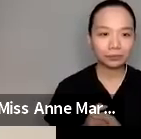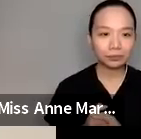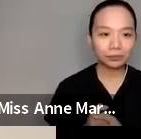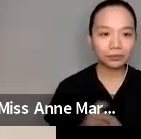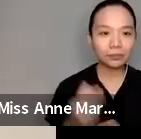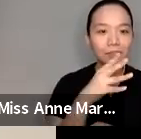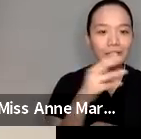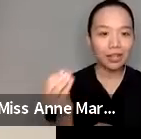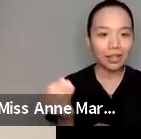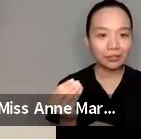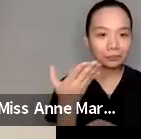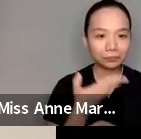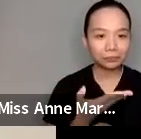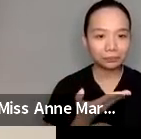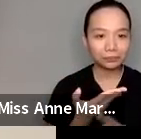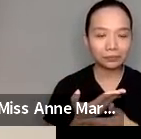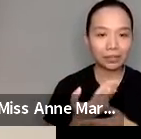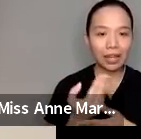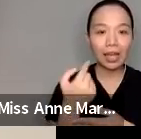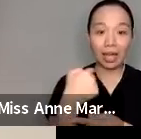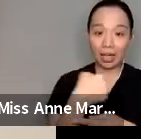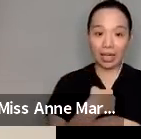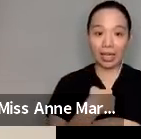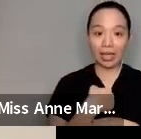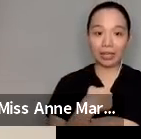And I also